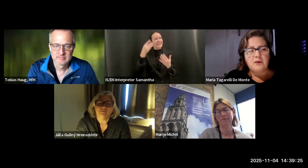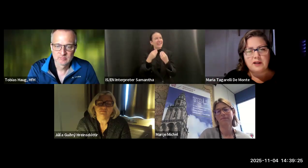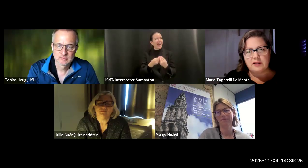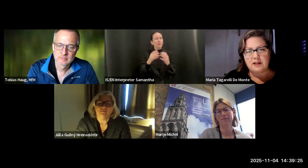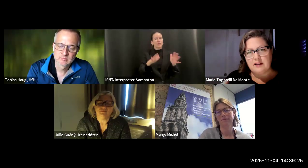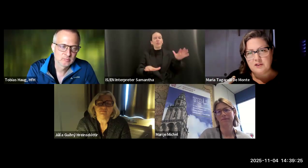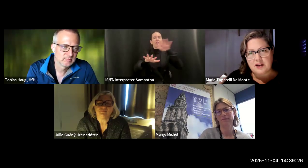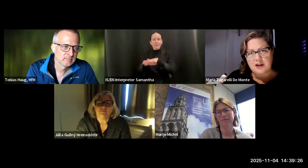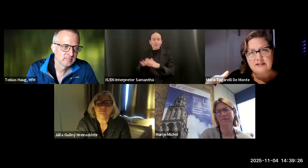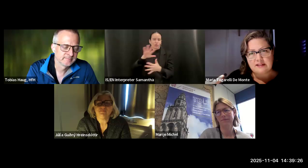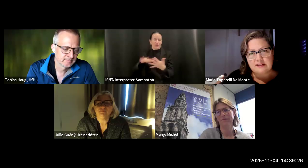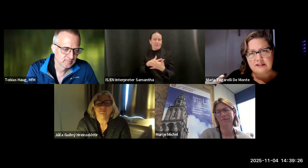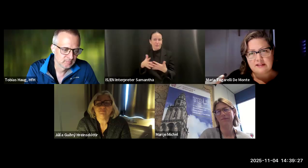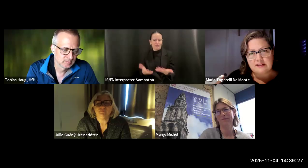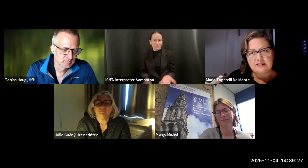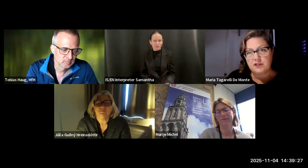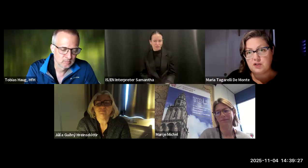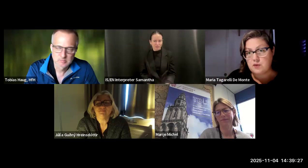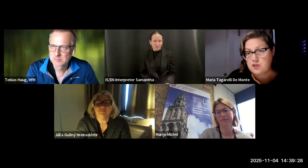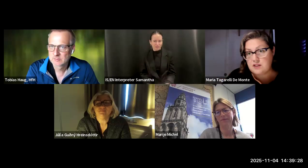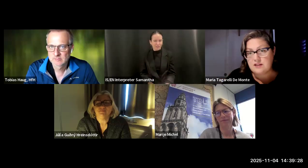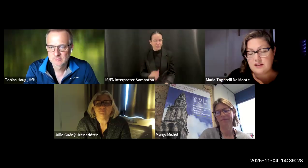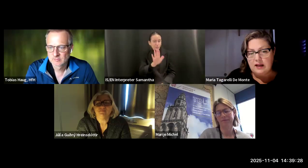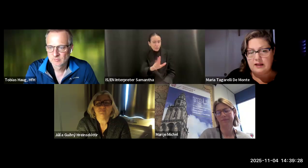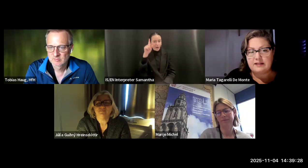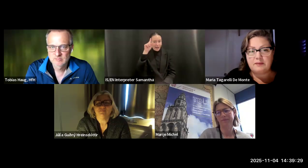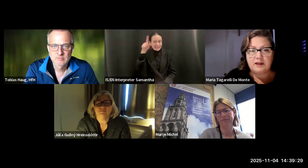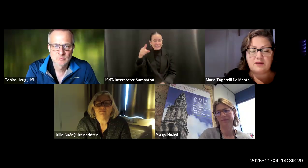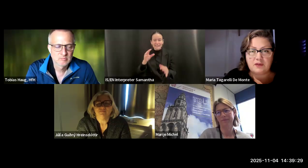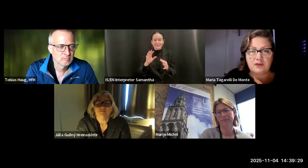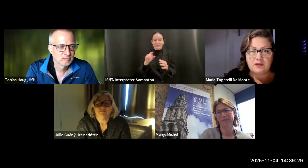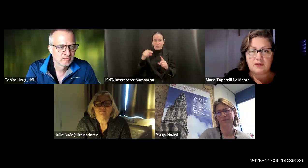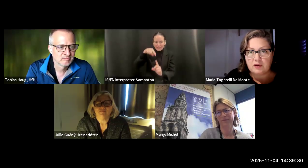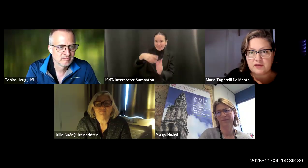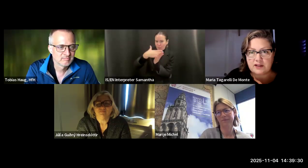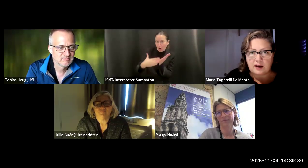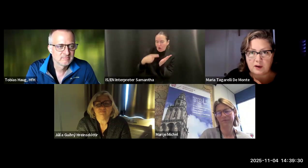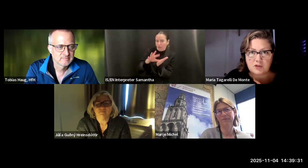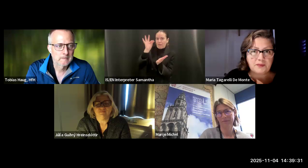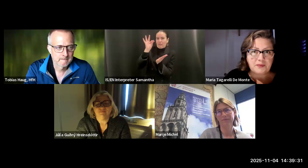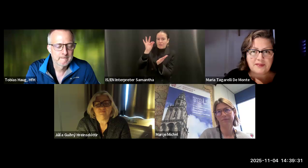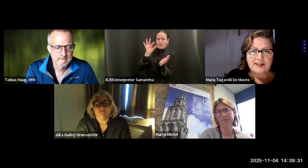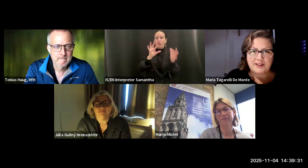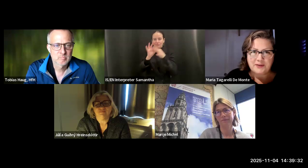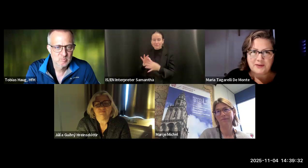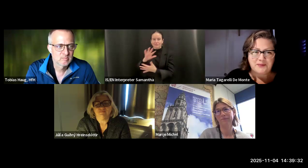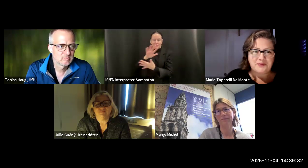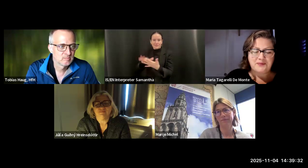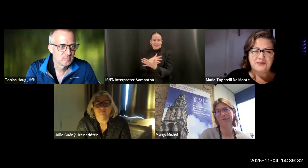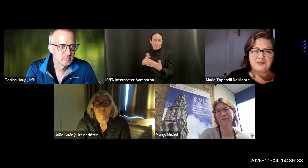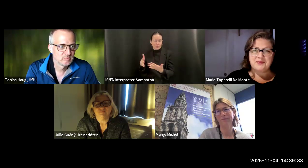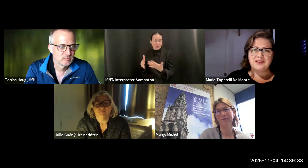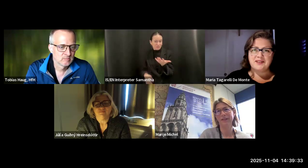ideas of how we can address this specific feature, which is something that is very important for sign language. Thank